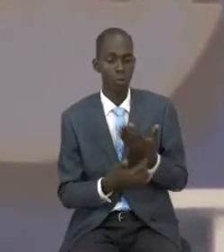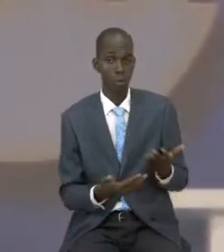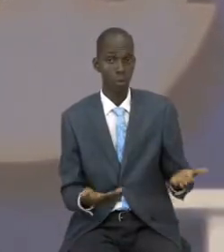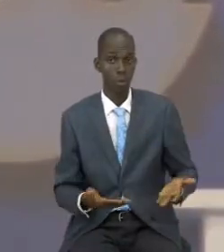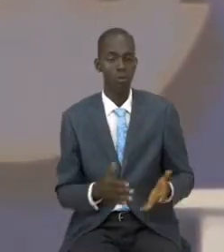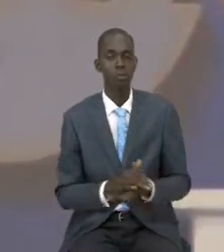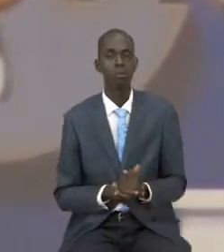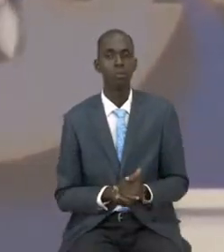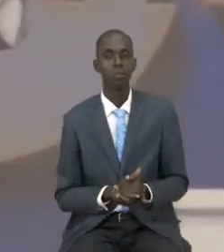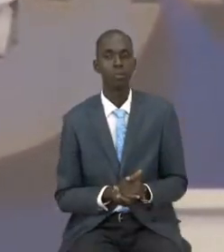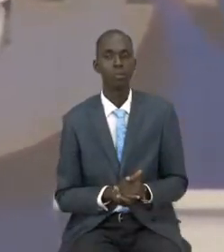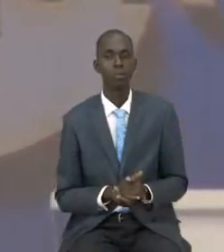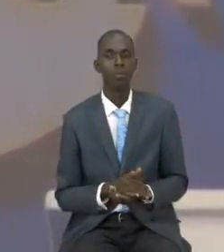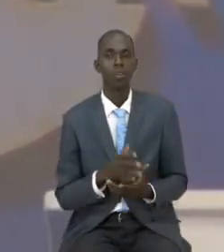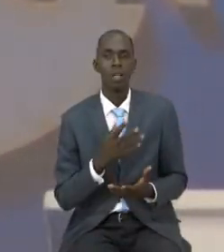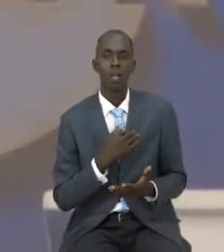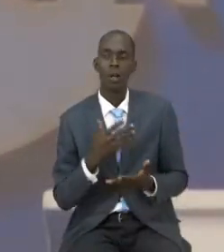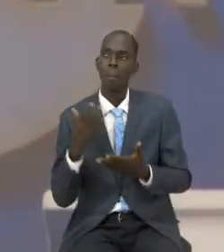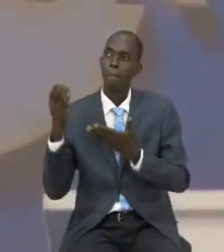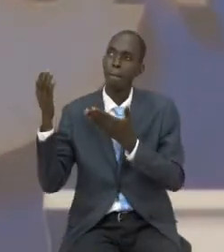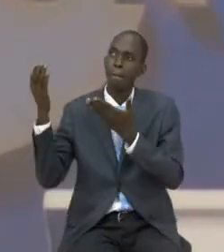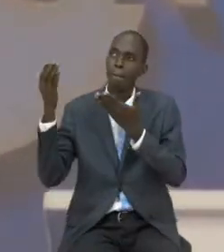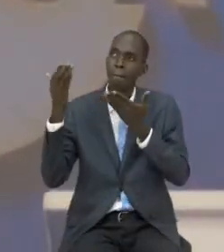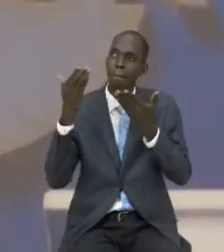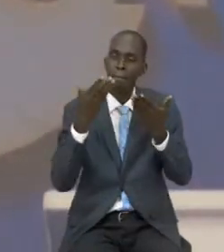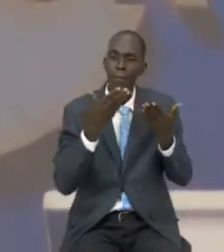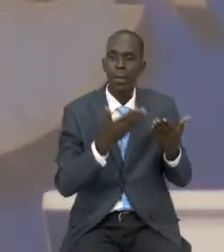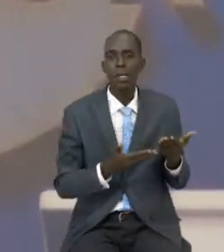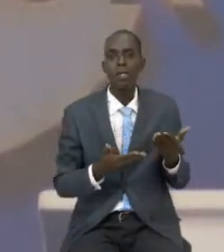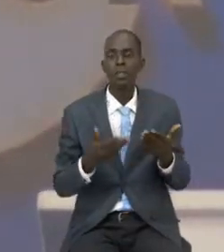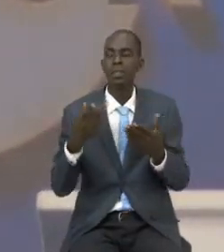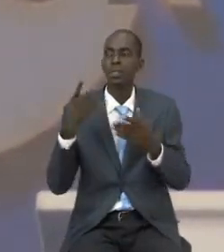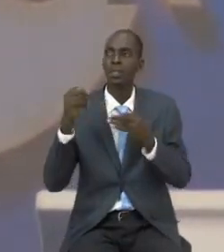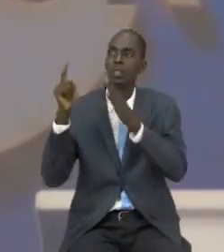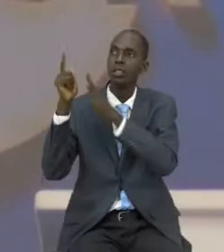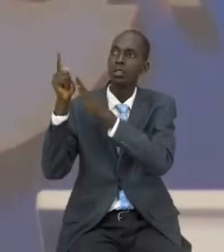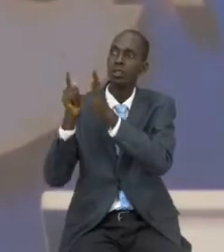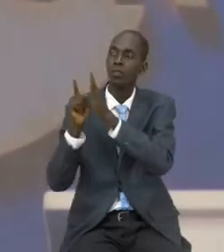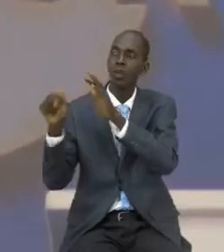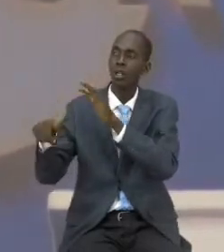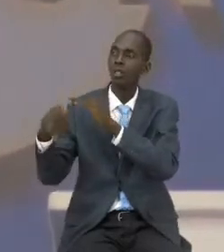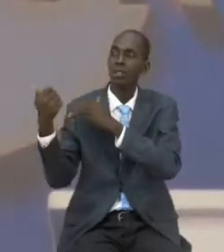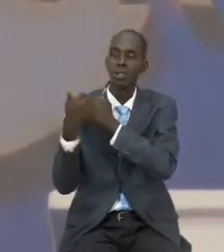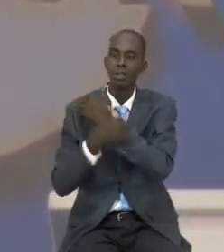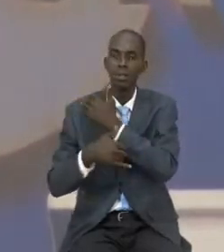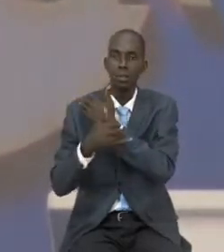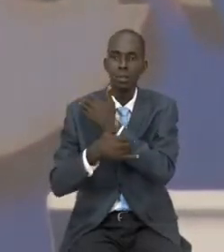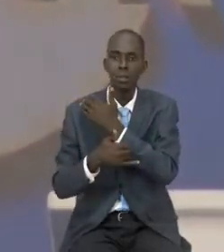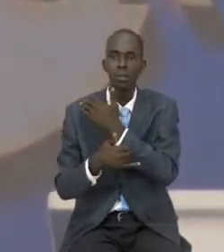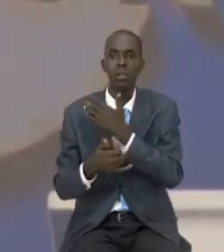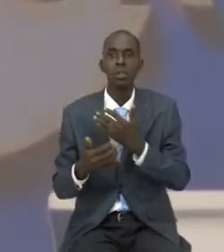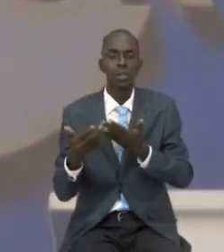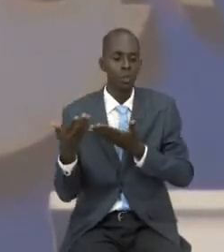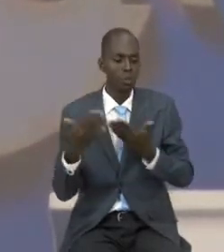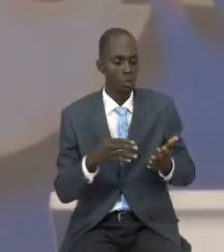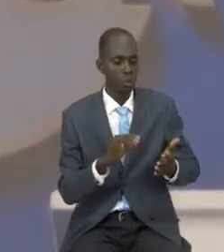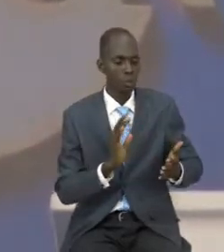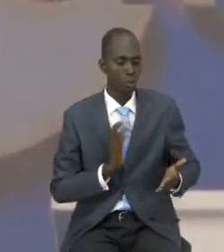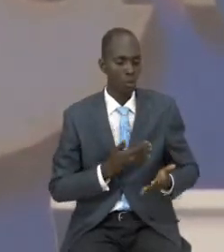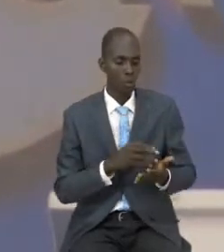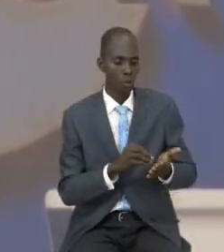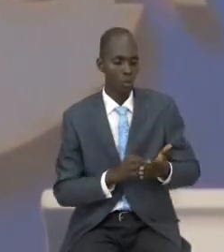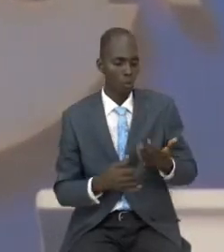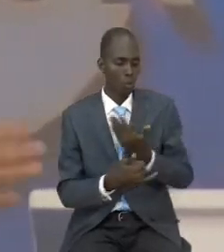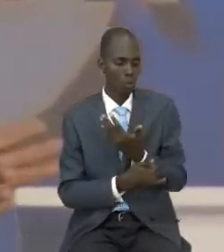and he brings the constitution of another country. He brings the constitution of his own country